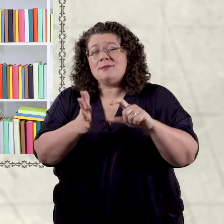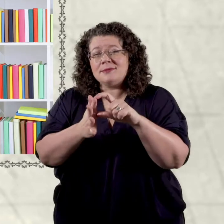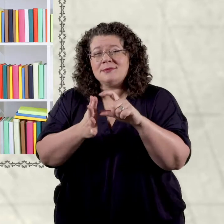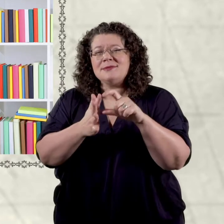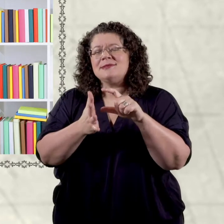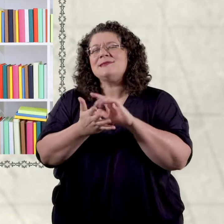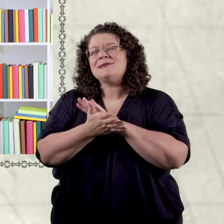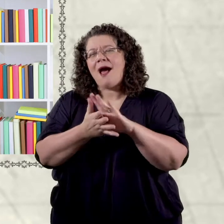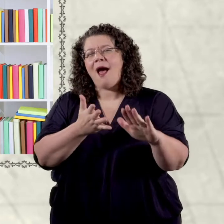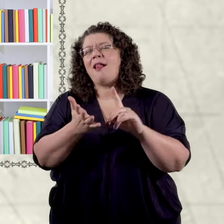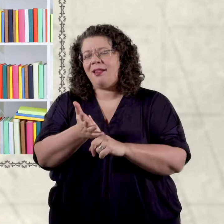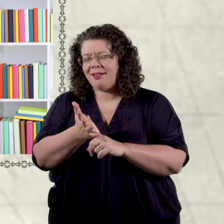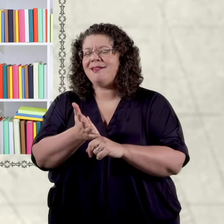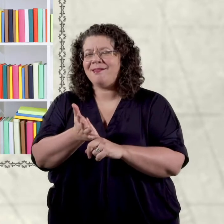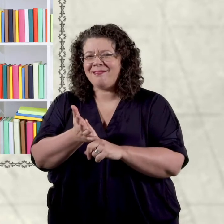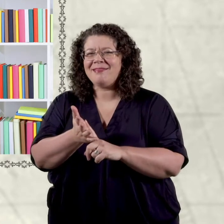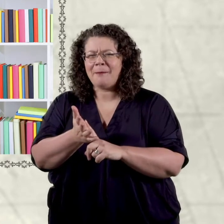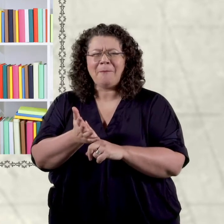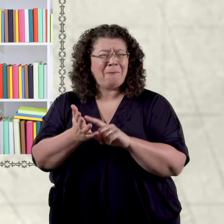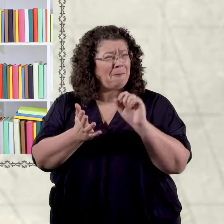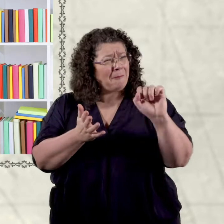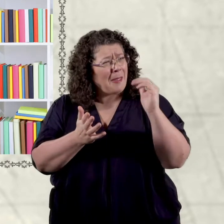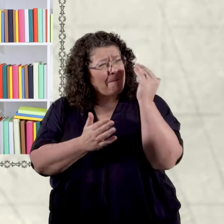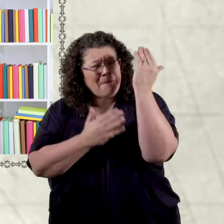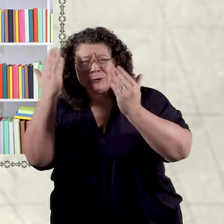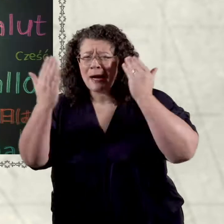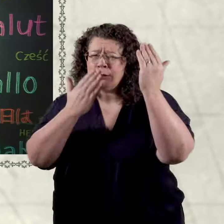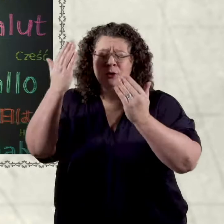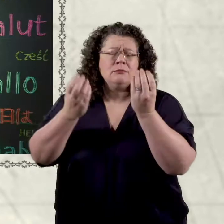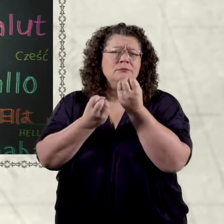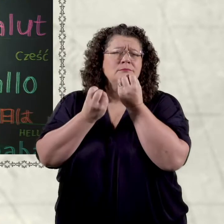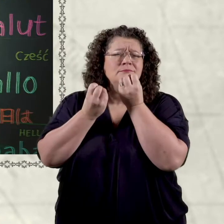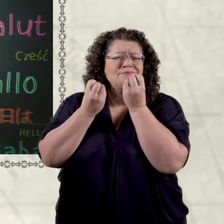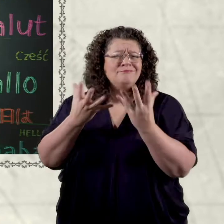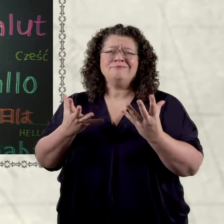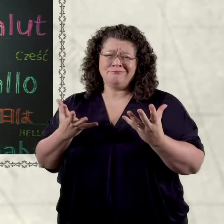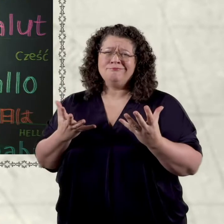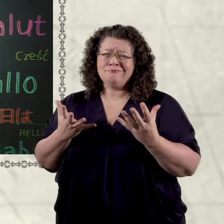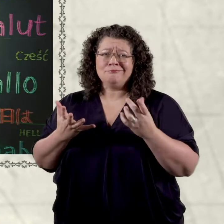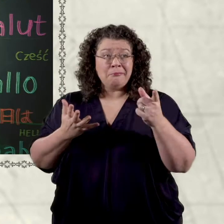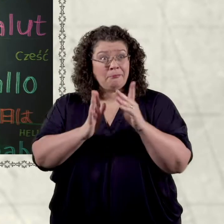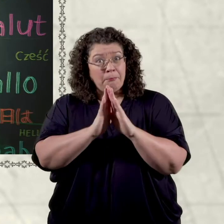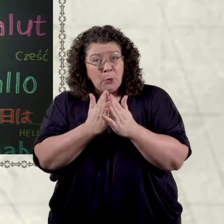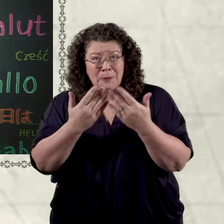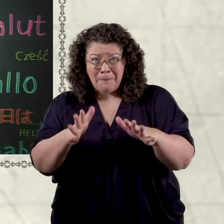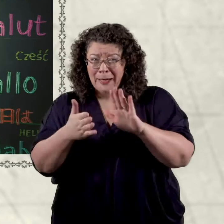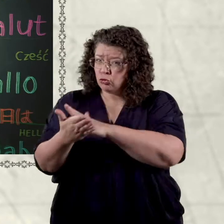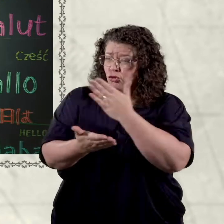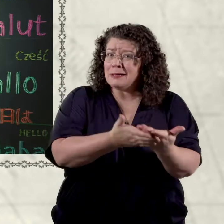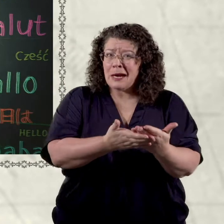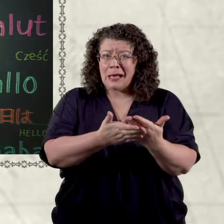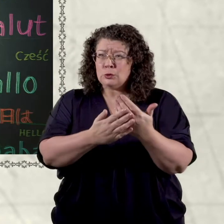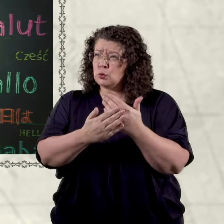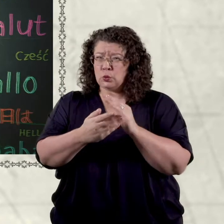Roald Dahl. His imagination is amazing. And do you know, his books have been translated to about